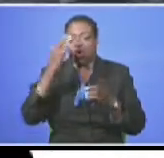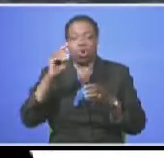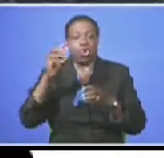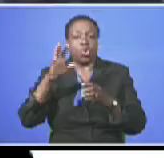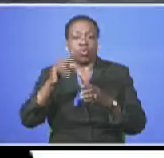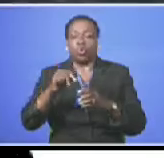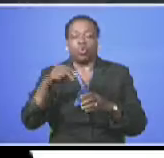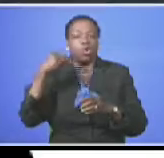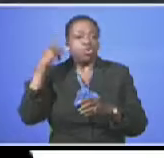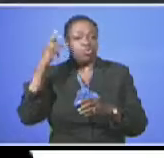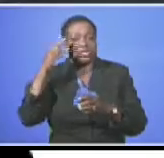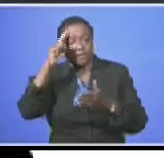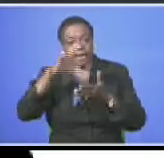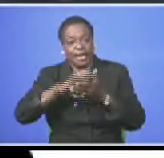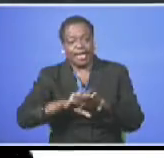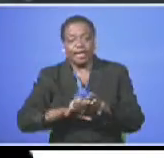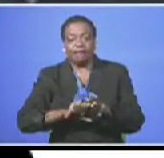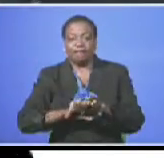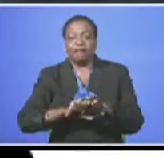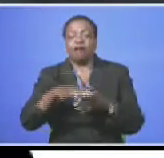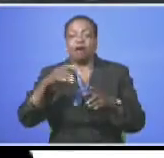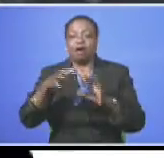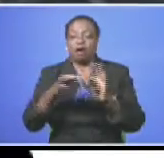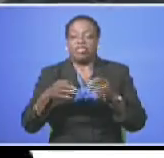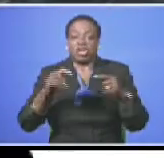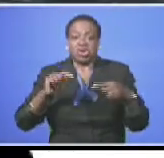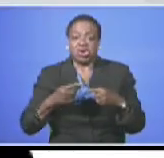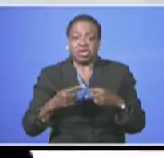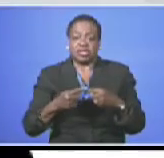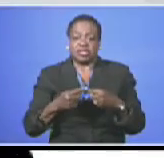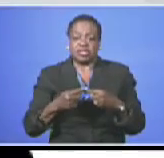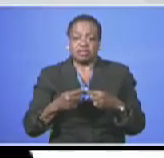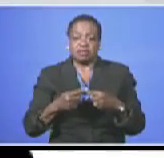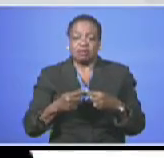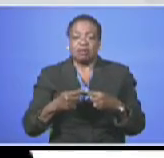any injuries or causes or concerns regarding